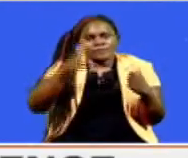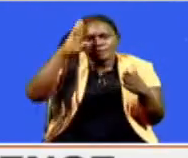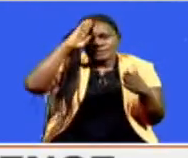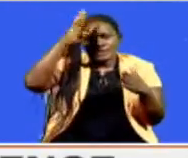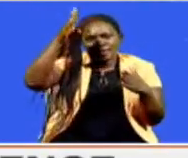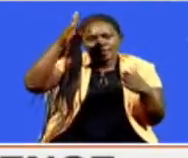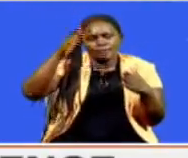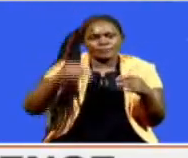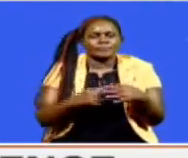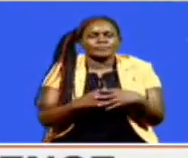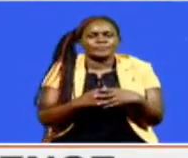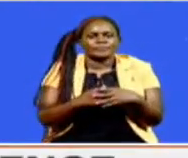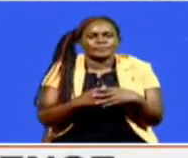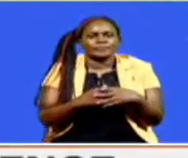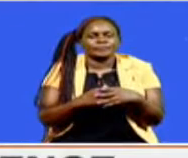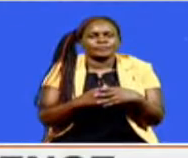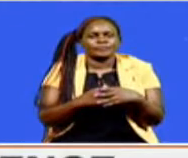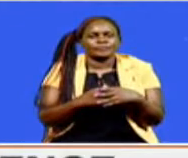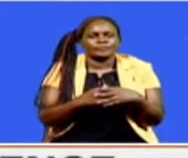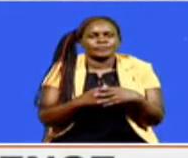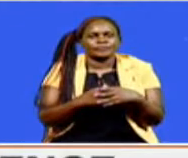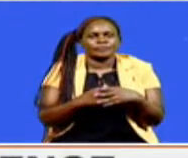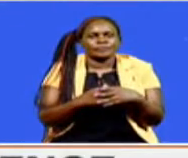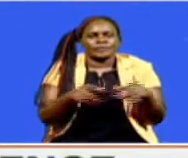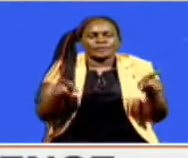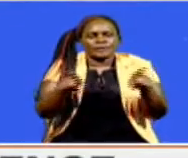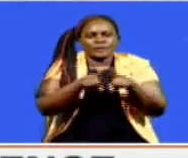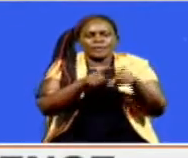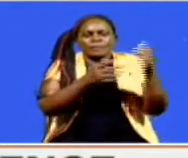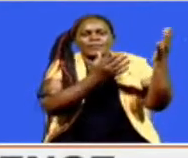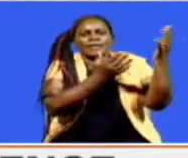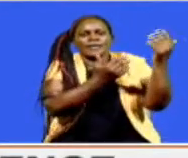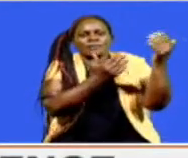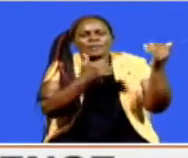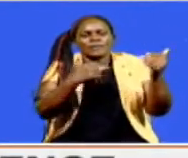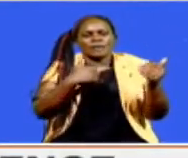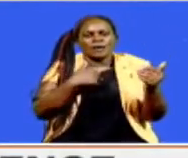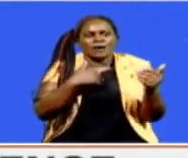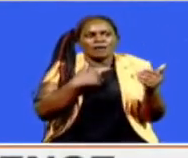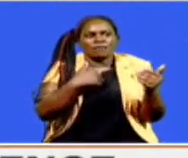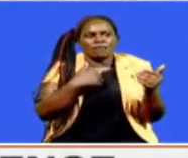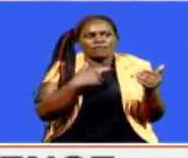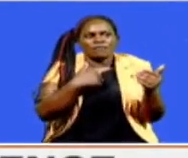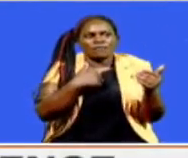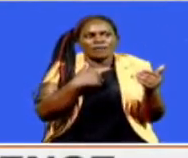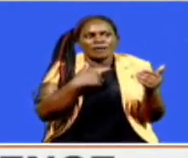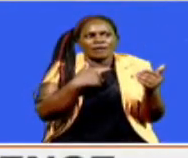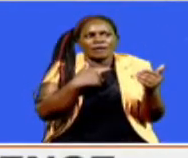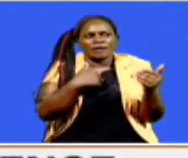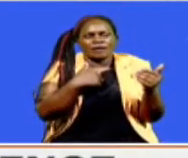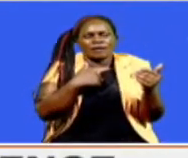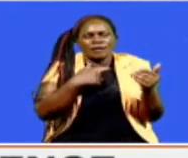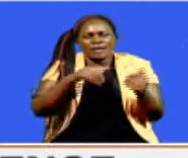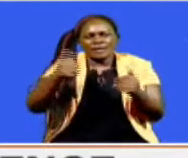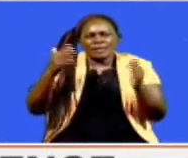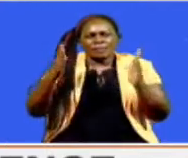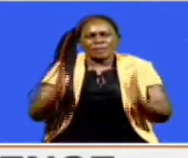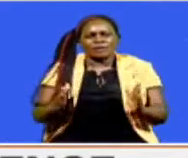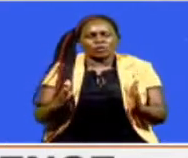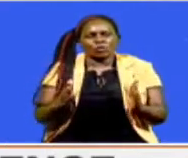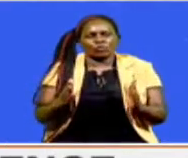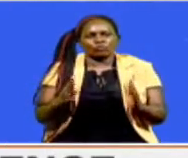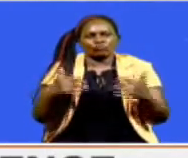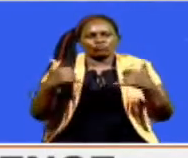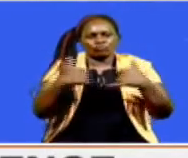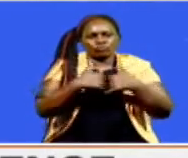on Sunday. In terms of what we're expecting, we have top players. We have Michael Karanga, who's been winning